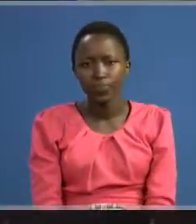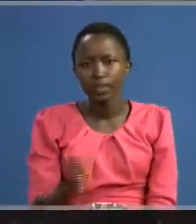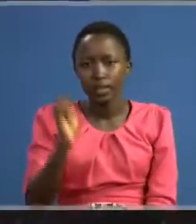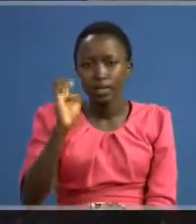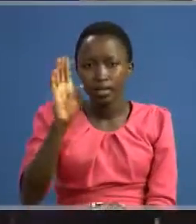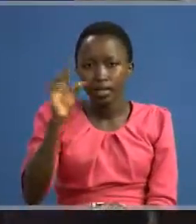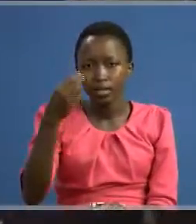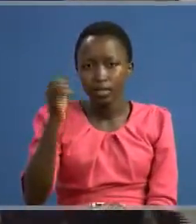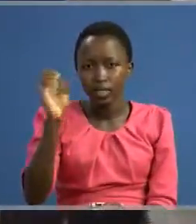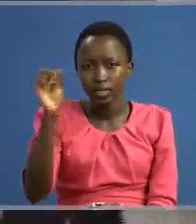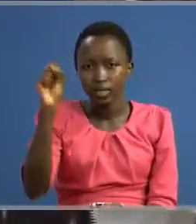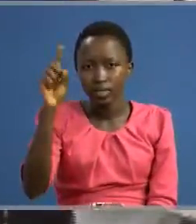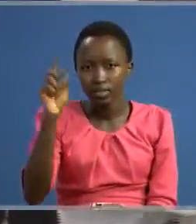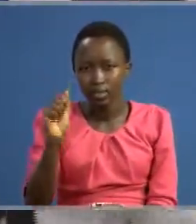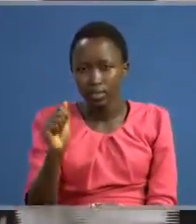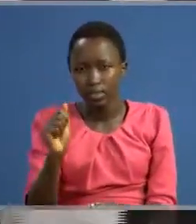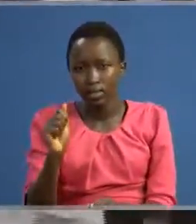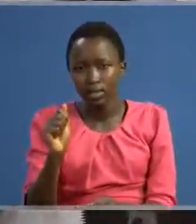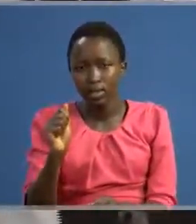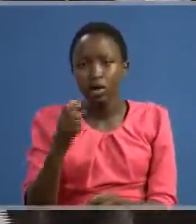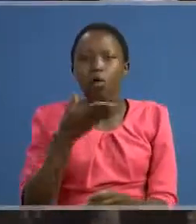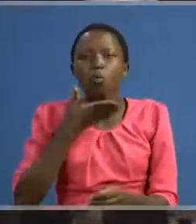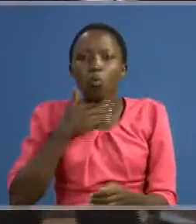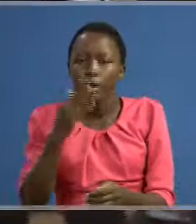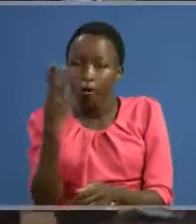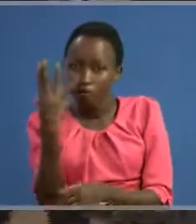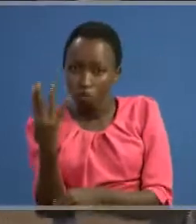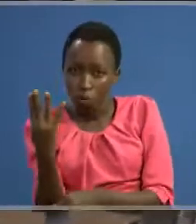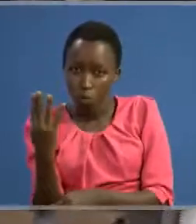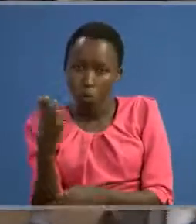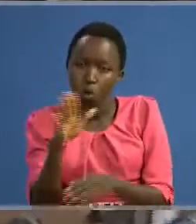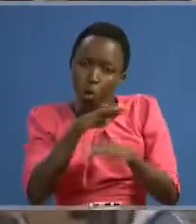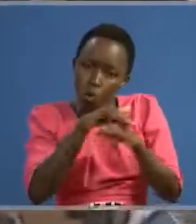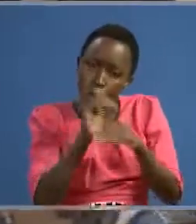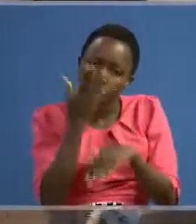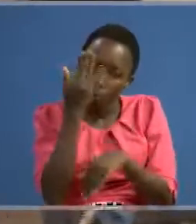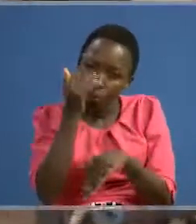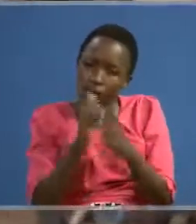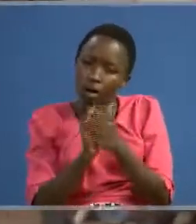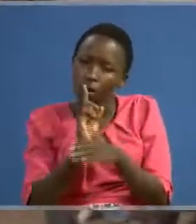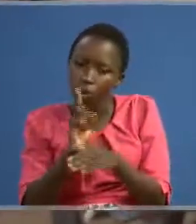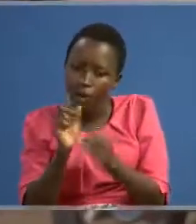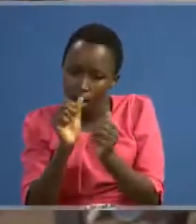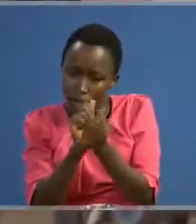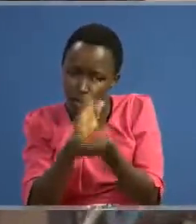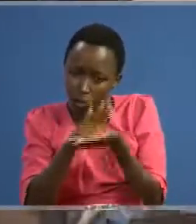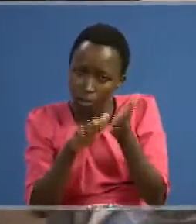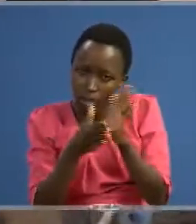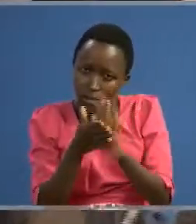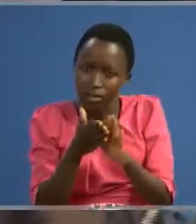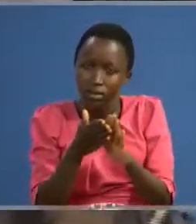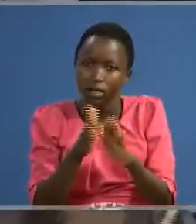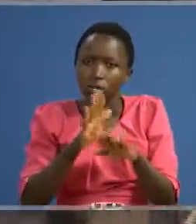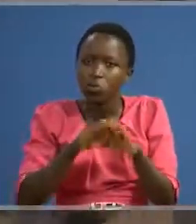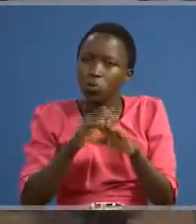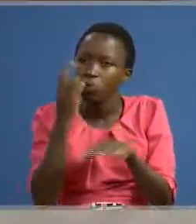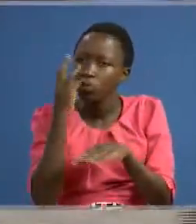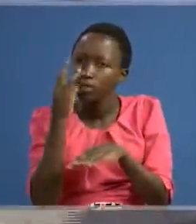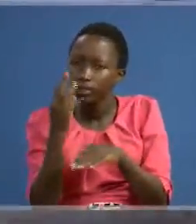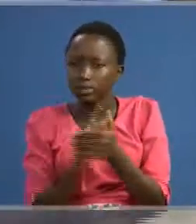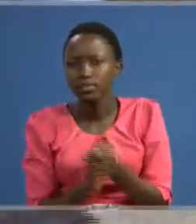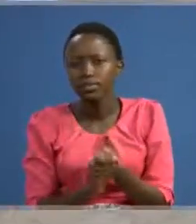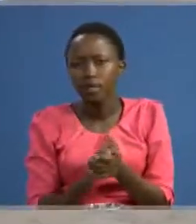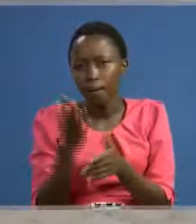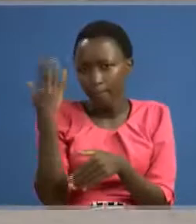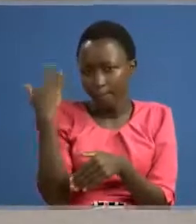Echesa, through his lawyer, James Namati, wants the four summoned to explain why they ordered his arrest without proper evidence.